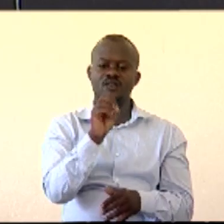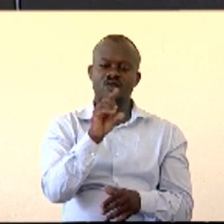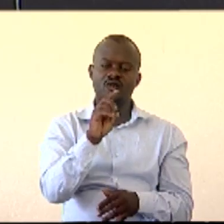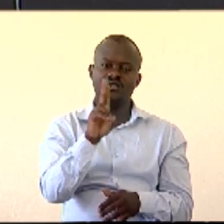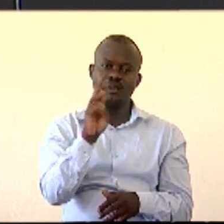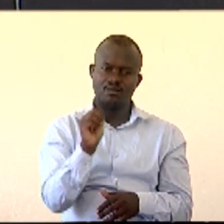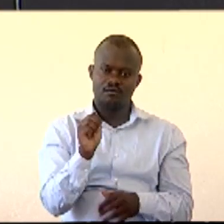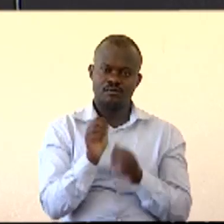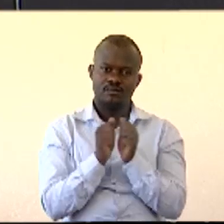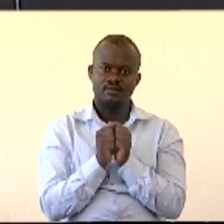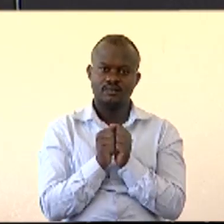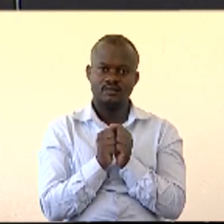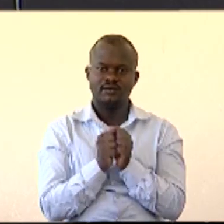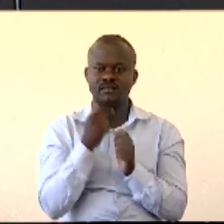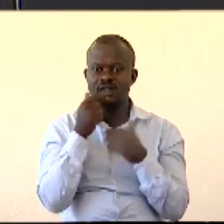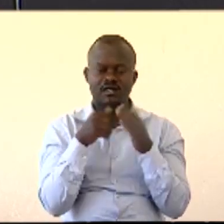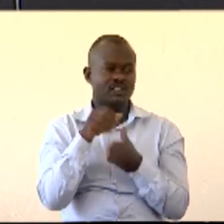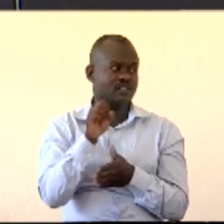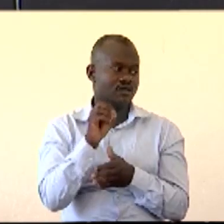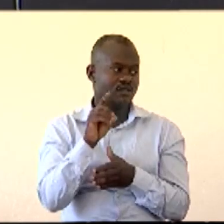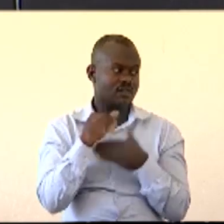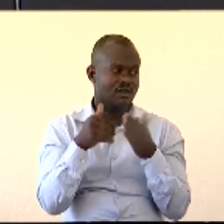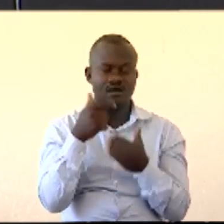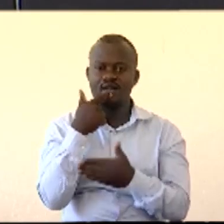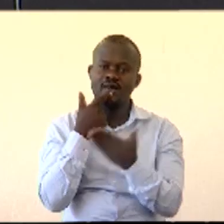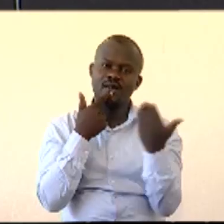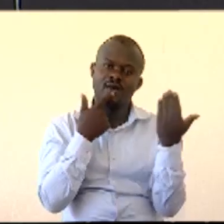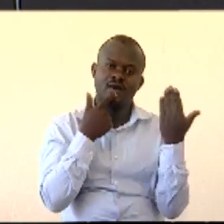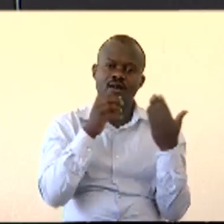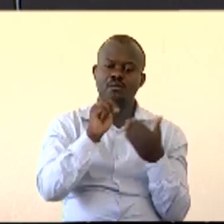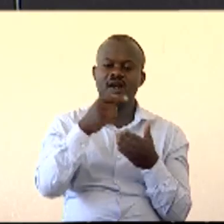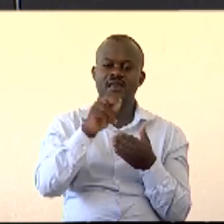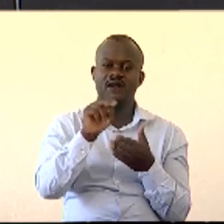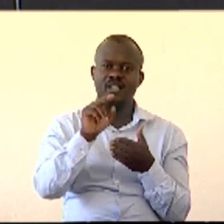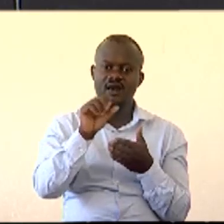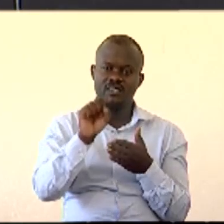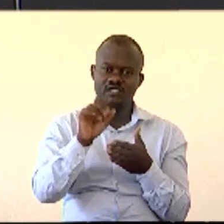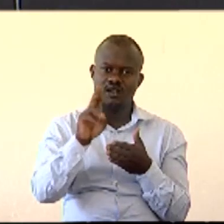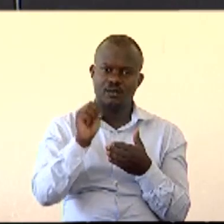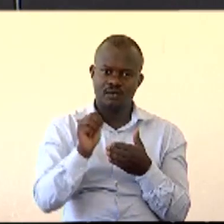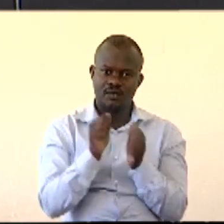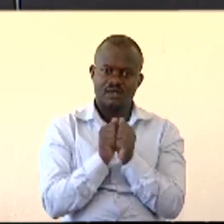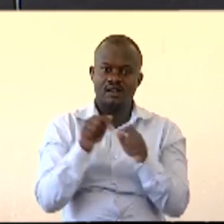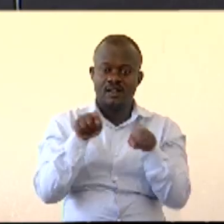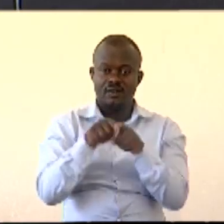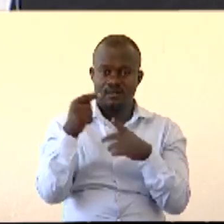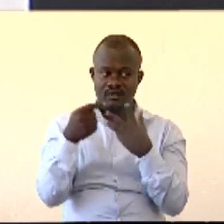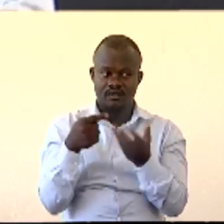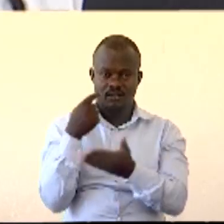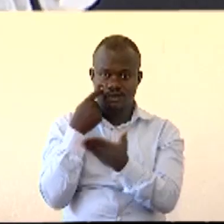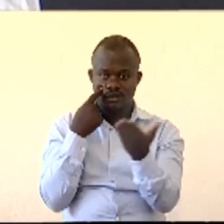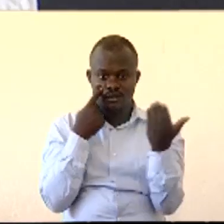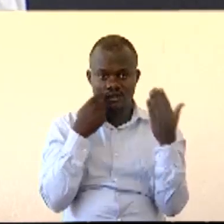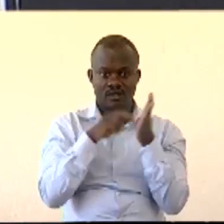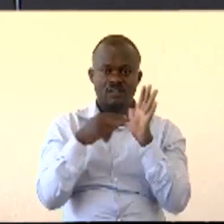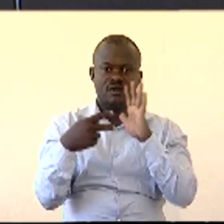hydride, this sodium hydride, magnesium hydride, like this, it